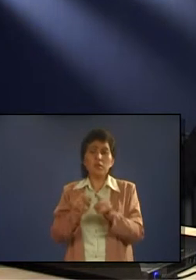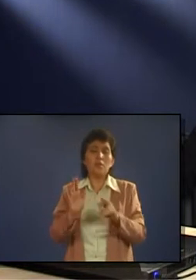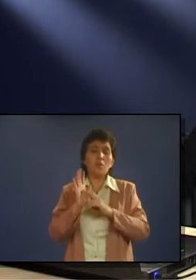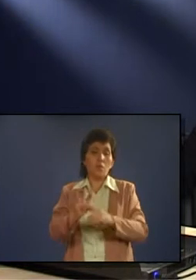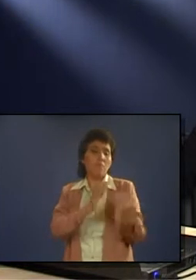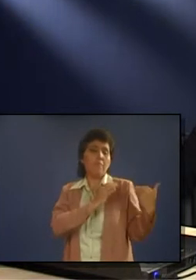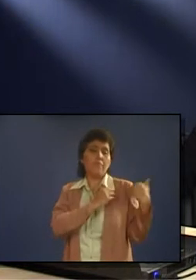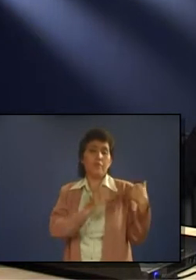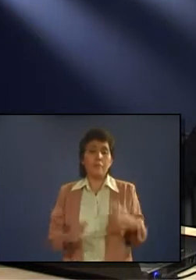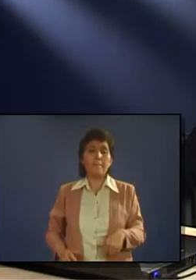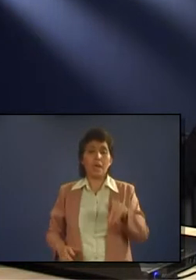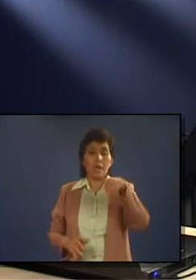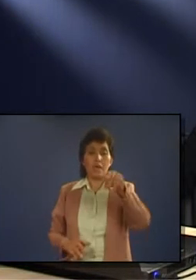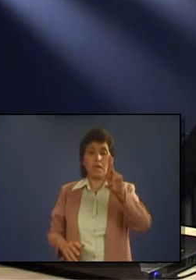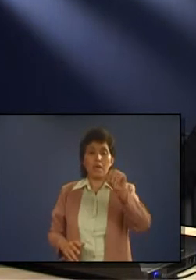role, okay?